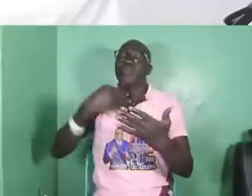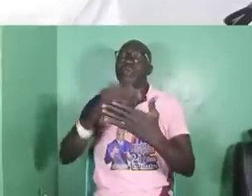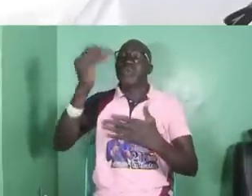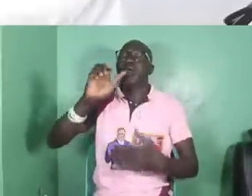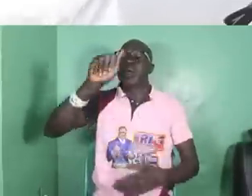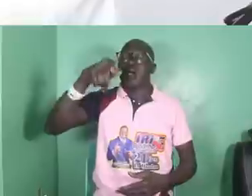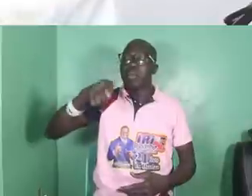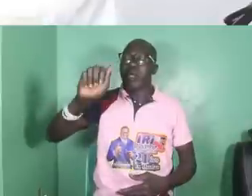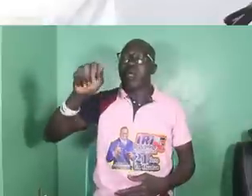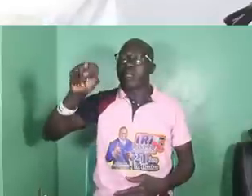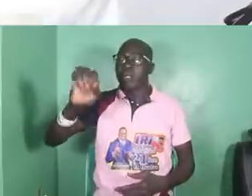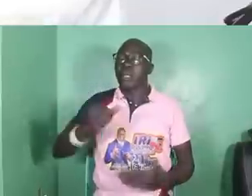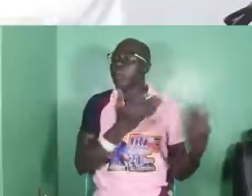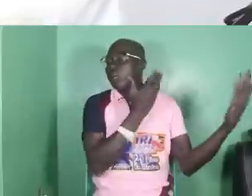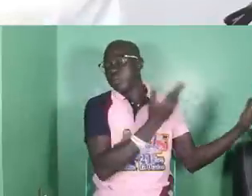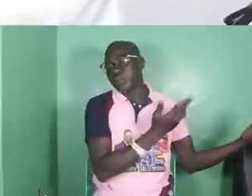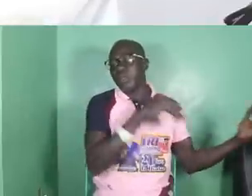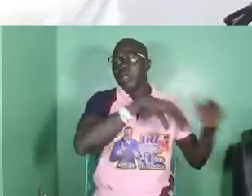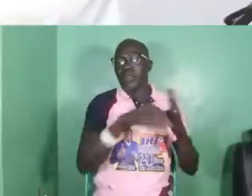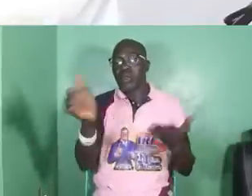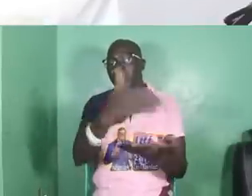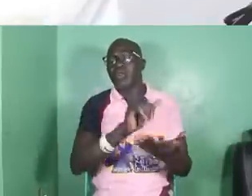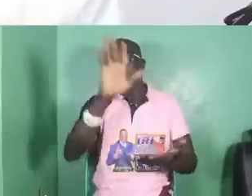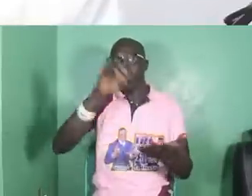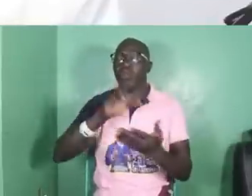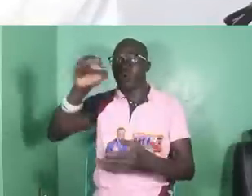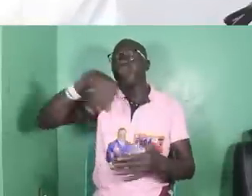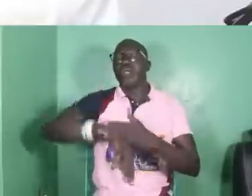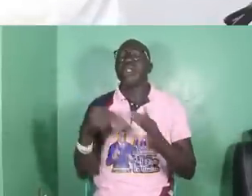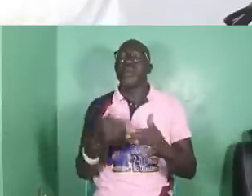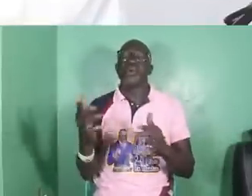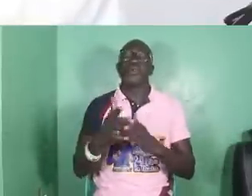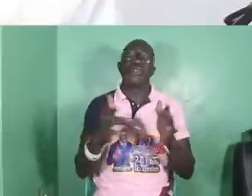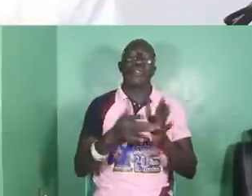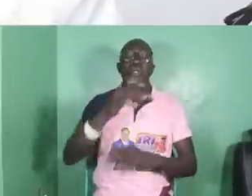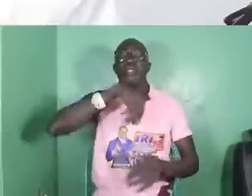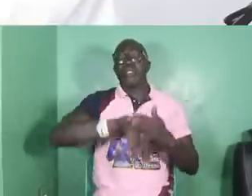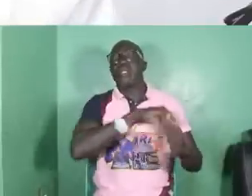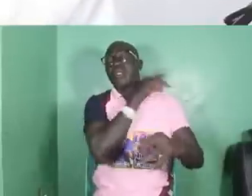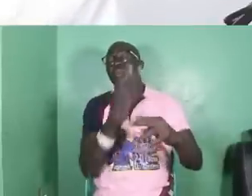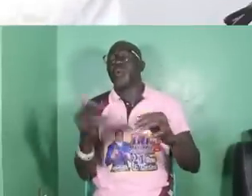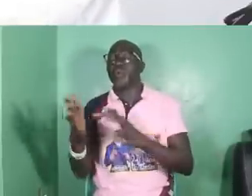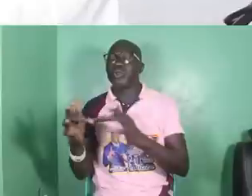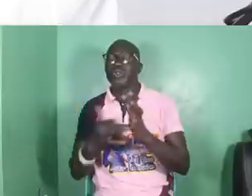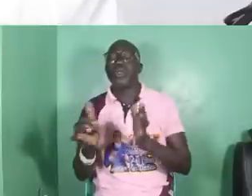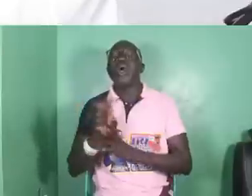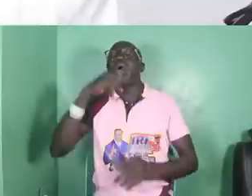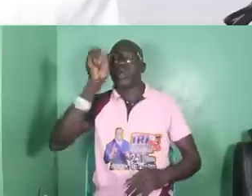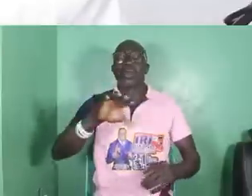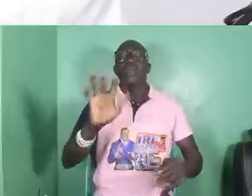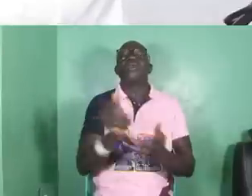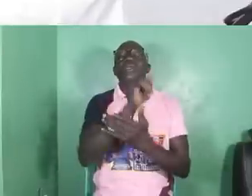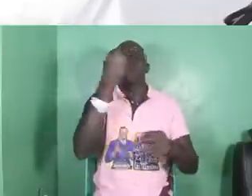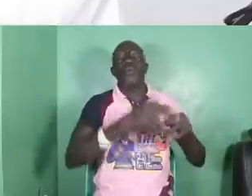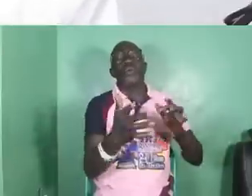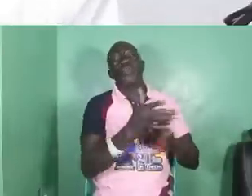Apete. Apete. E ma reti. We expect it. Lati gba ti yin. To receive yours. Oga mi taya. In the name of Jesus. In the name of Jesus. Bo ase loruko Jesus. I decree